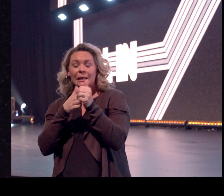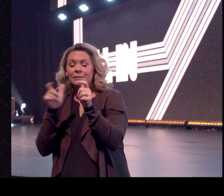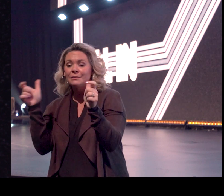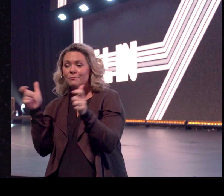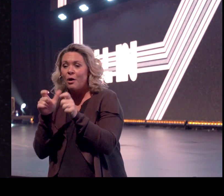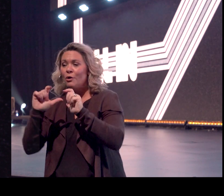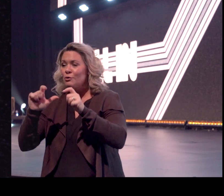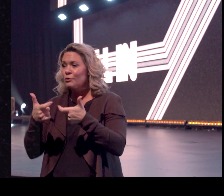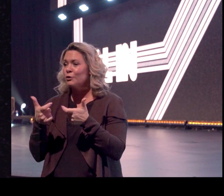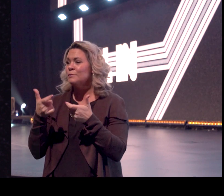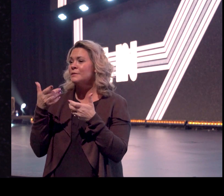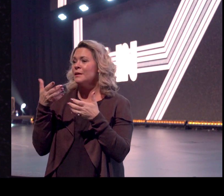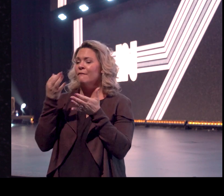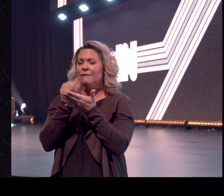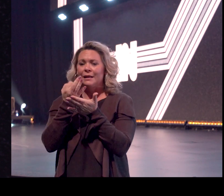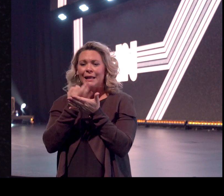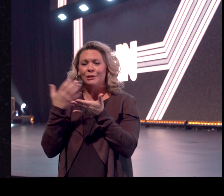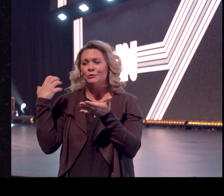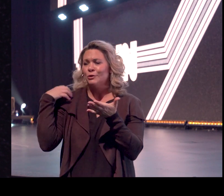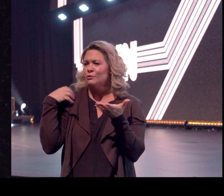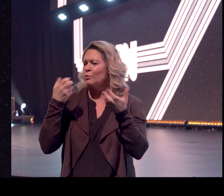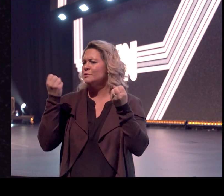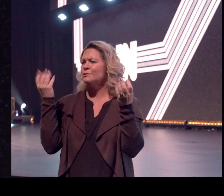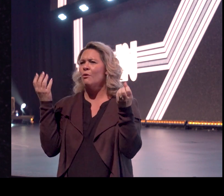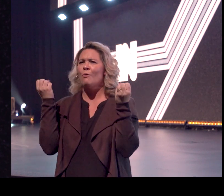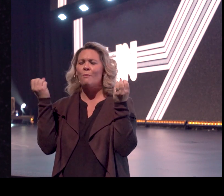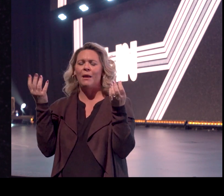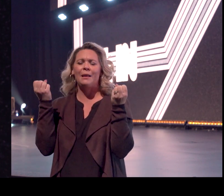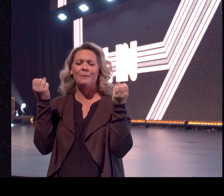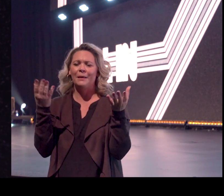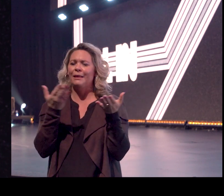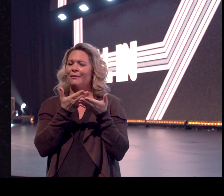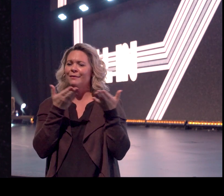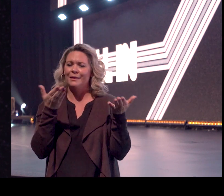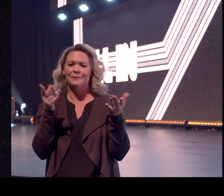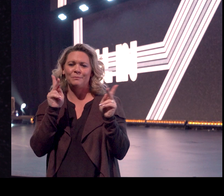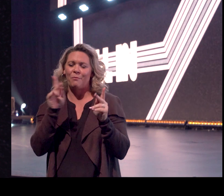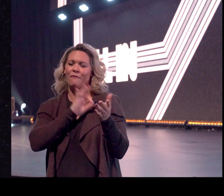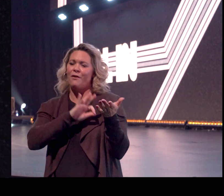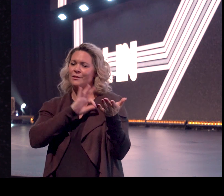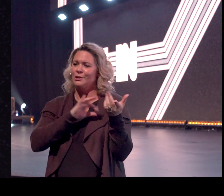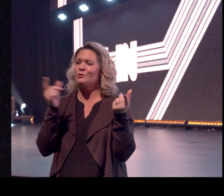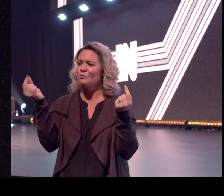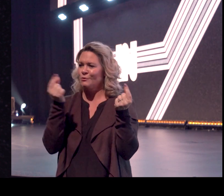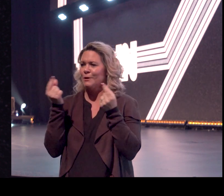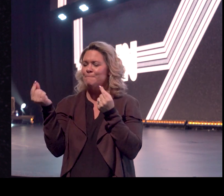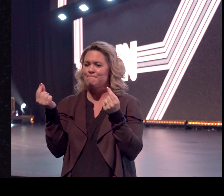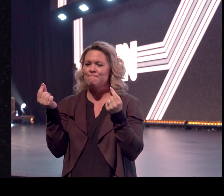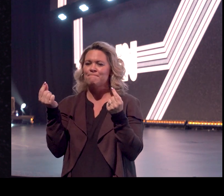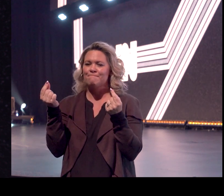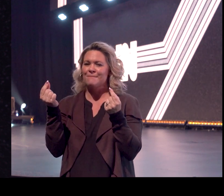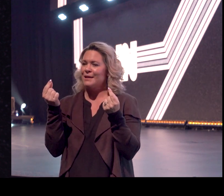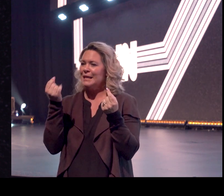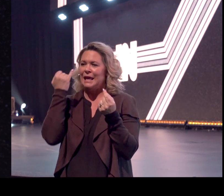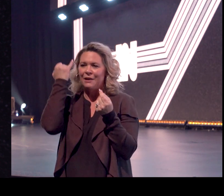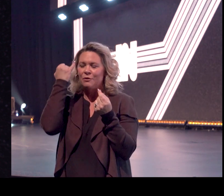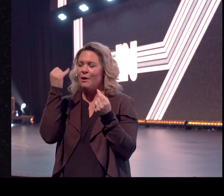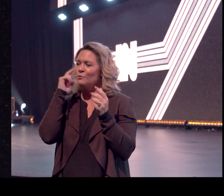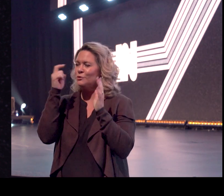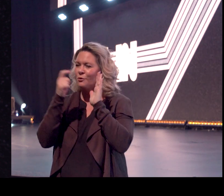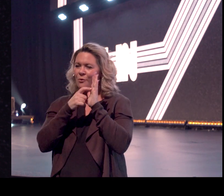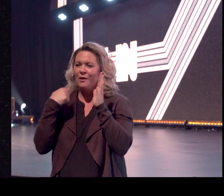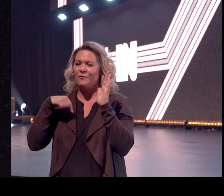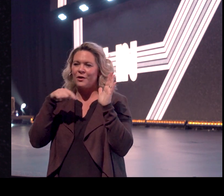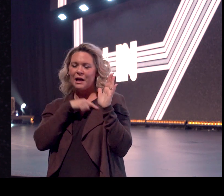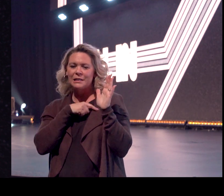week, you know, marriage mentors, financial coaches. I mean, there are so many roles around you. You can even imagine what's